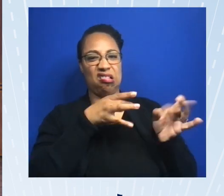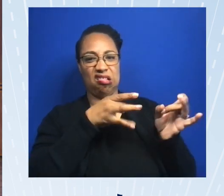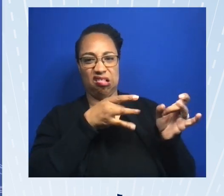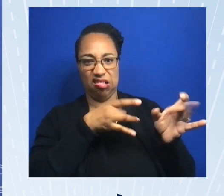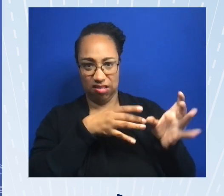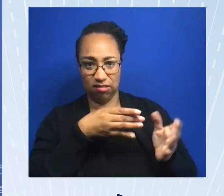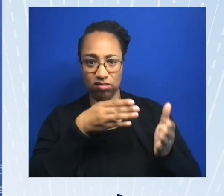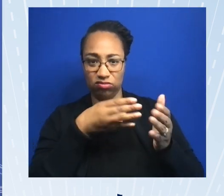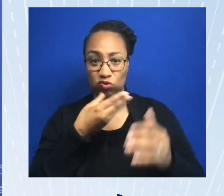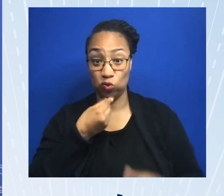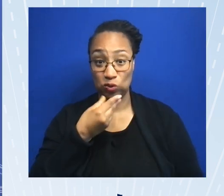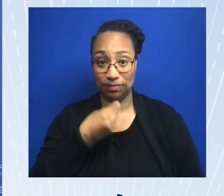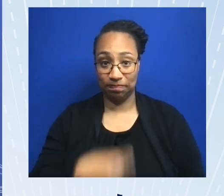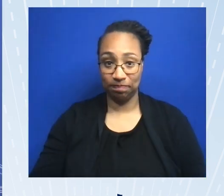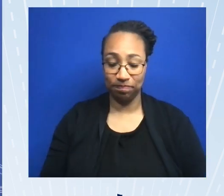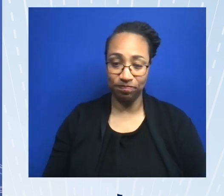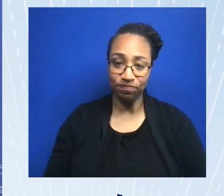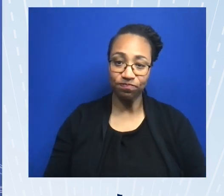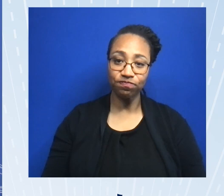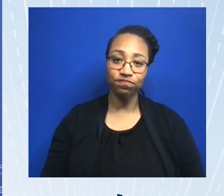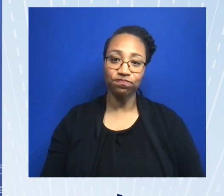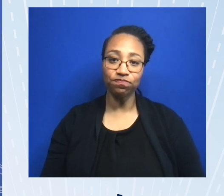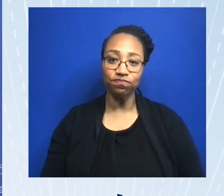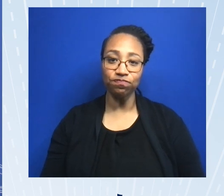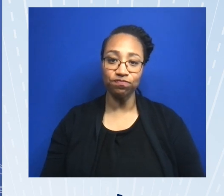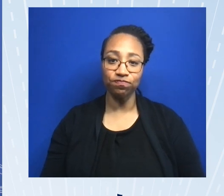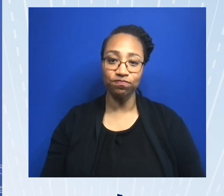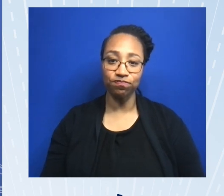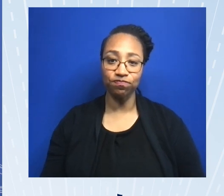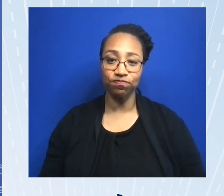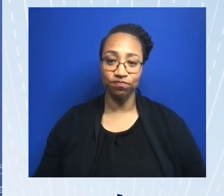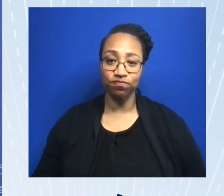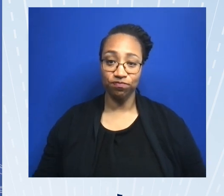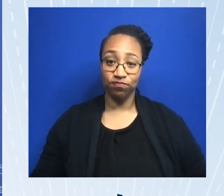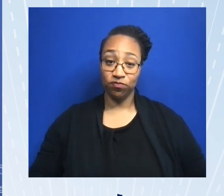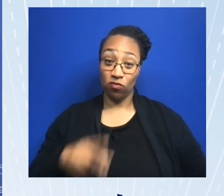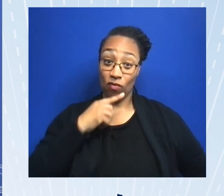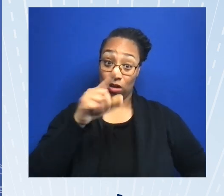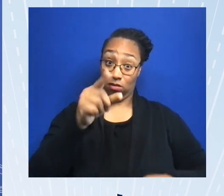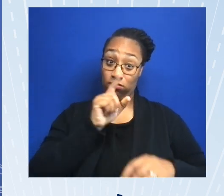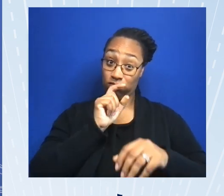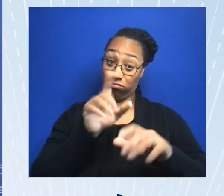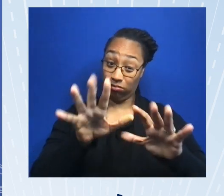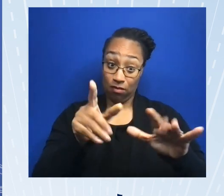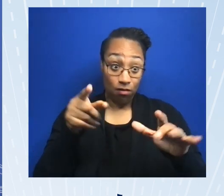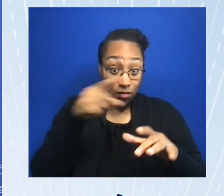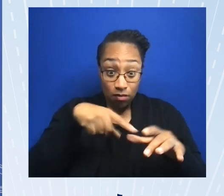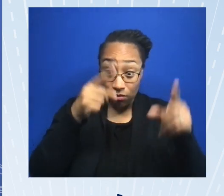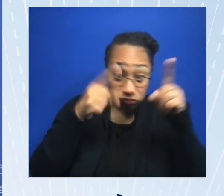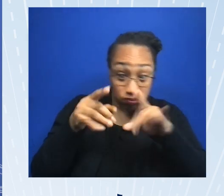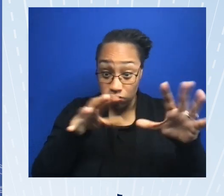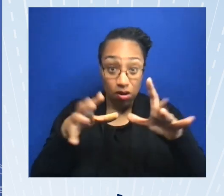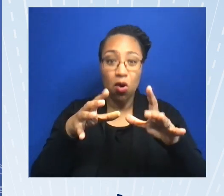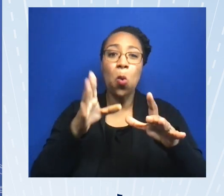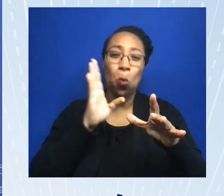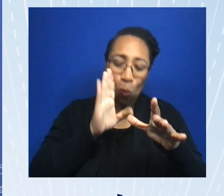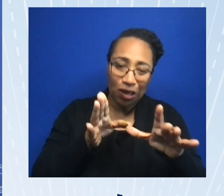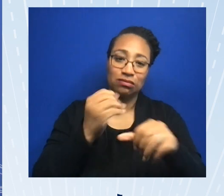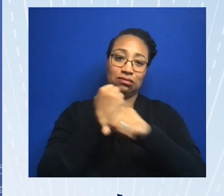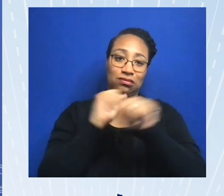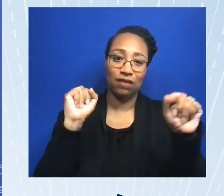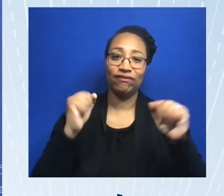lives. Our work to counter anti-Semitism will not stop with the release of this national strategy. We